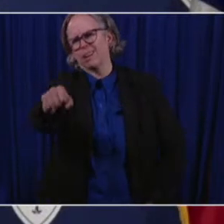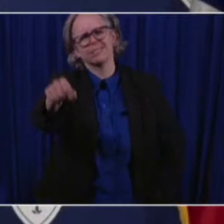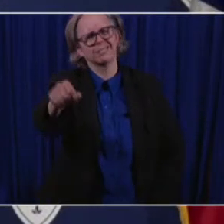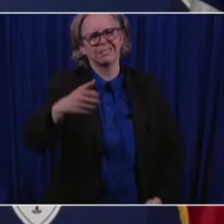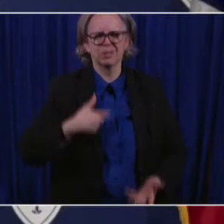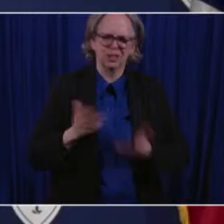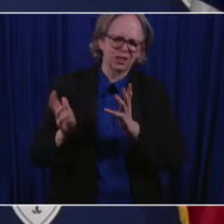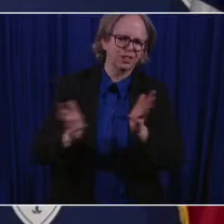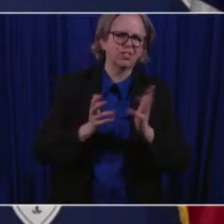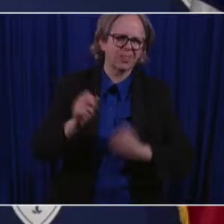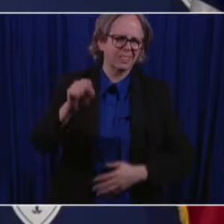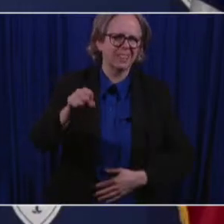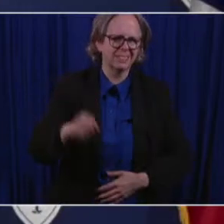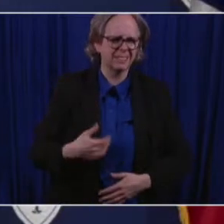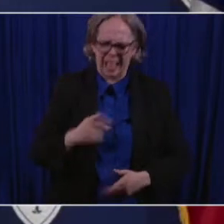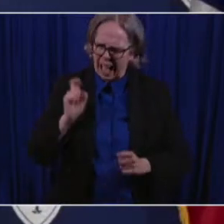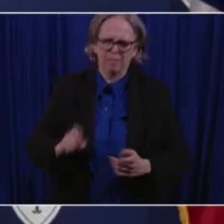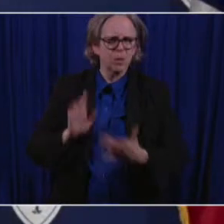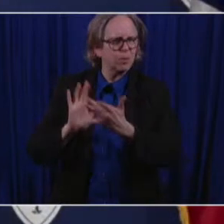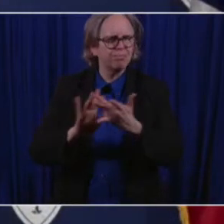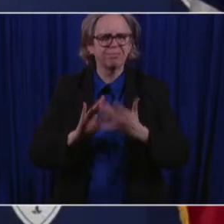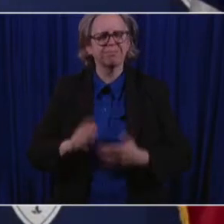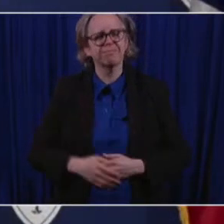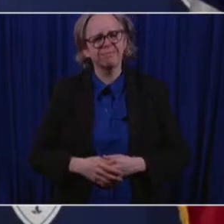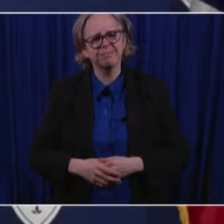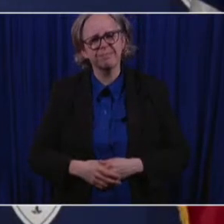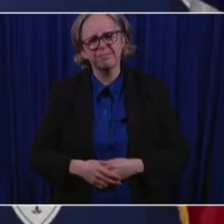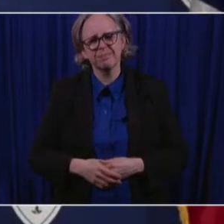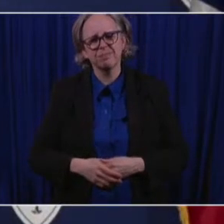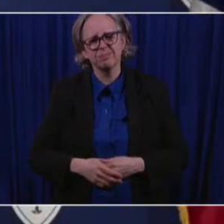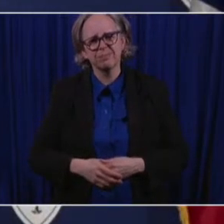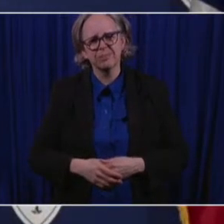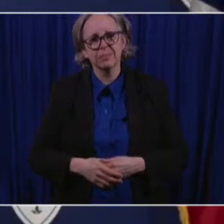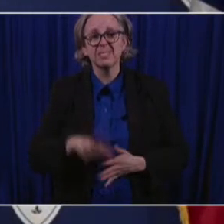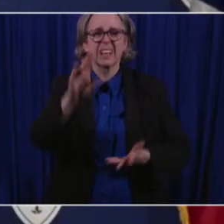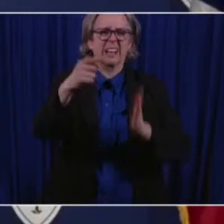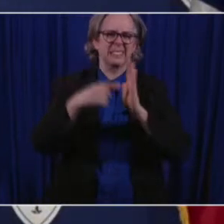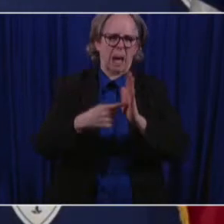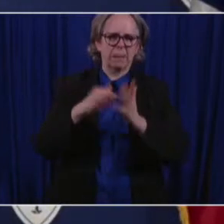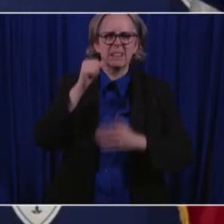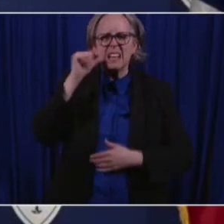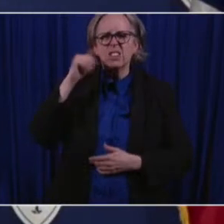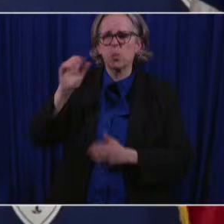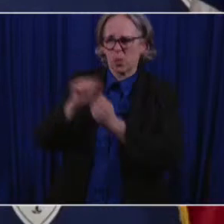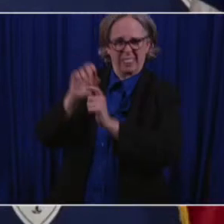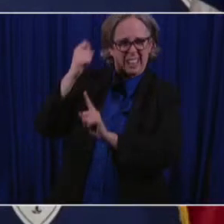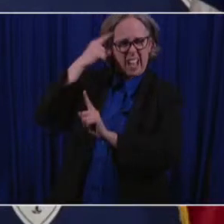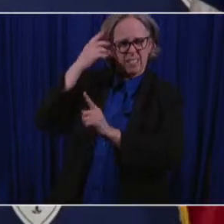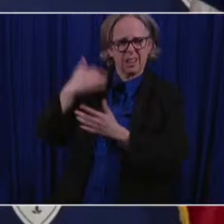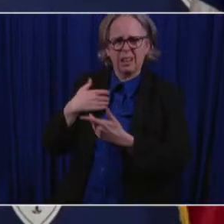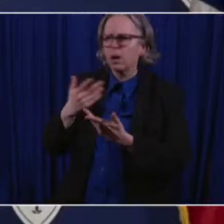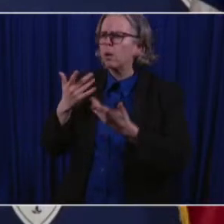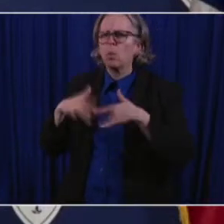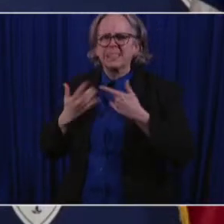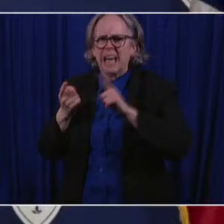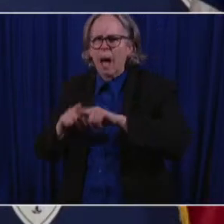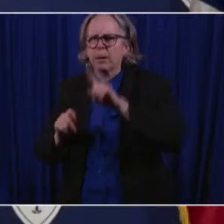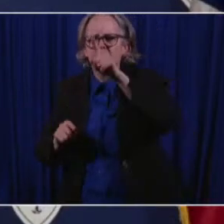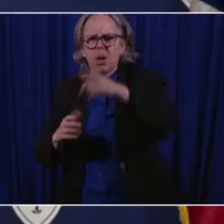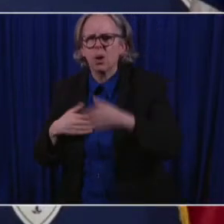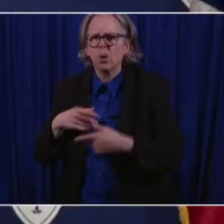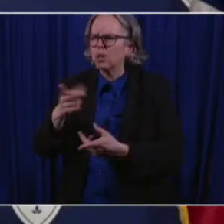as you can imagine, a conversation of what are you doing, and we share ideas. We share ideas of